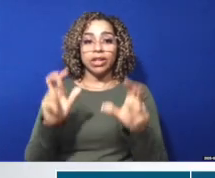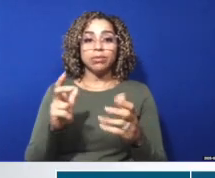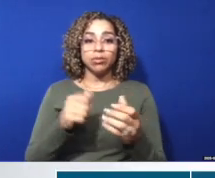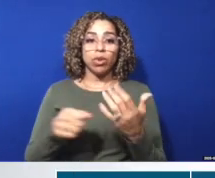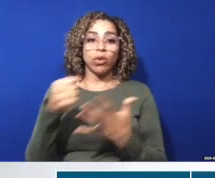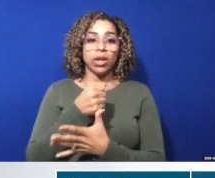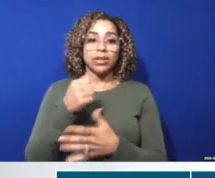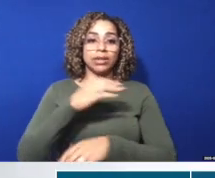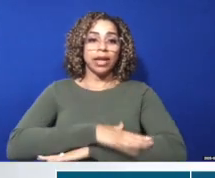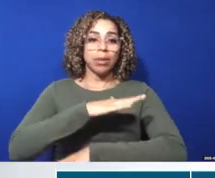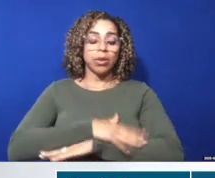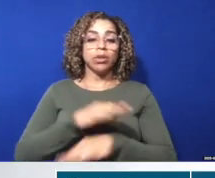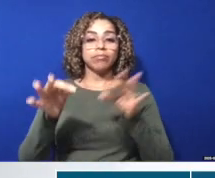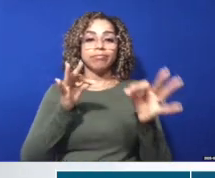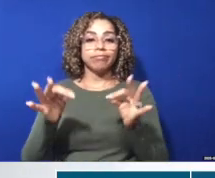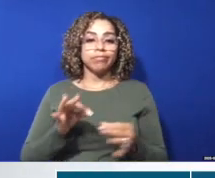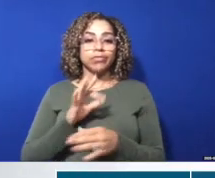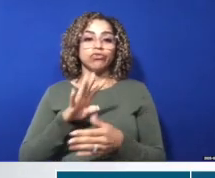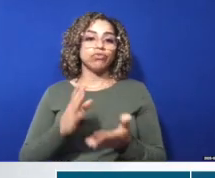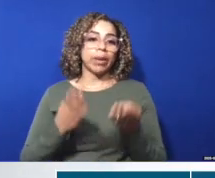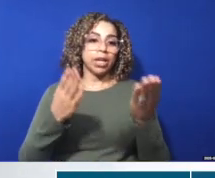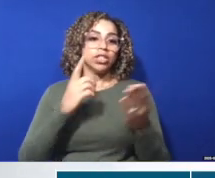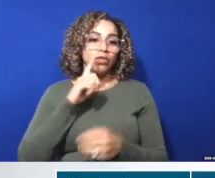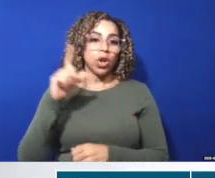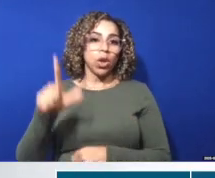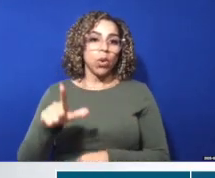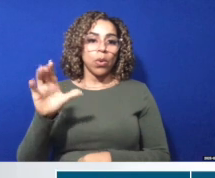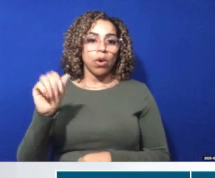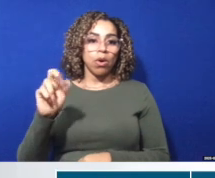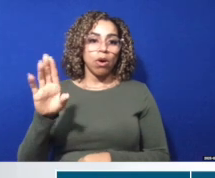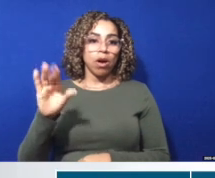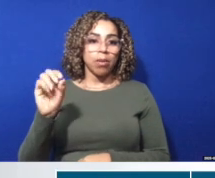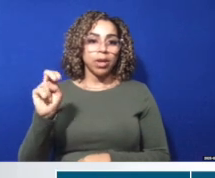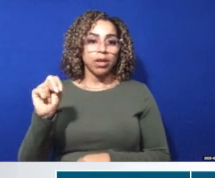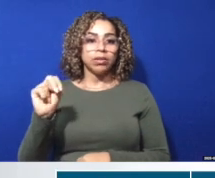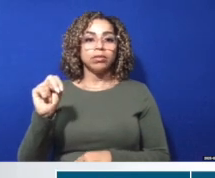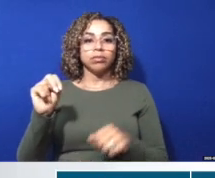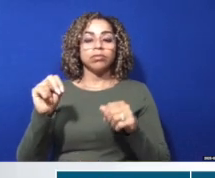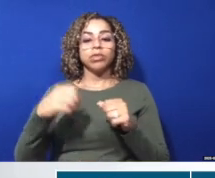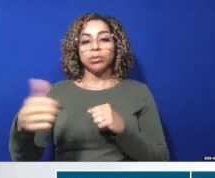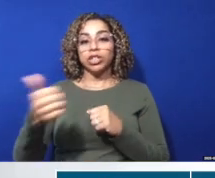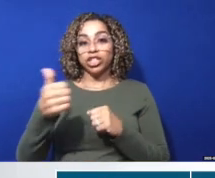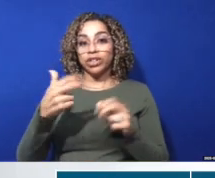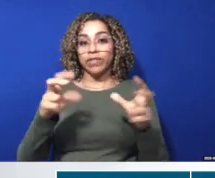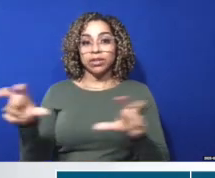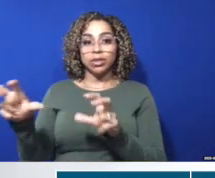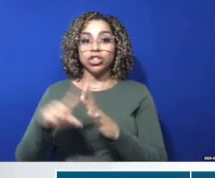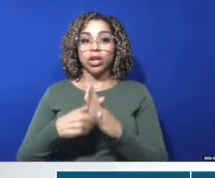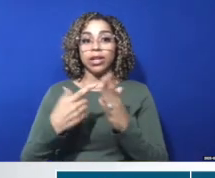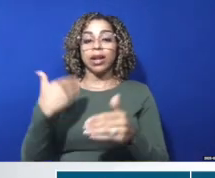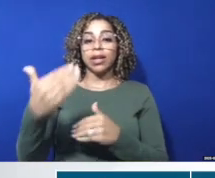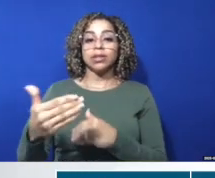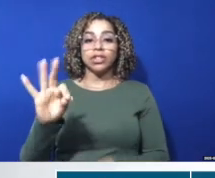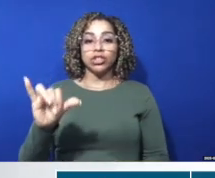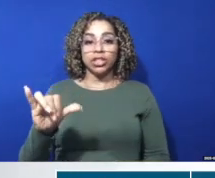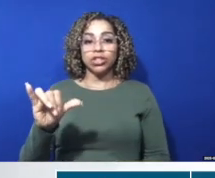for low-carbon transportation investments beginning next fiscal year and organized by the aims of our projects, those